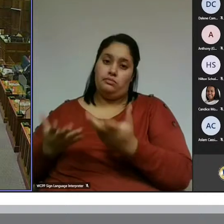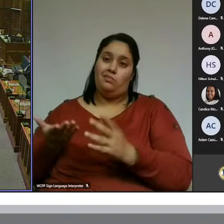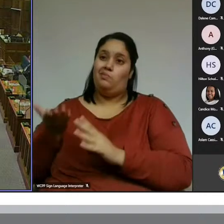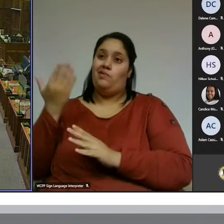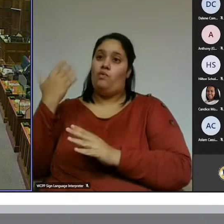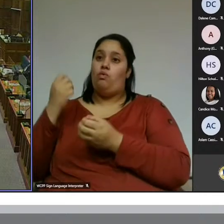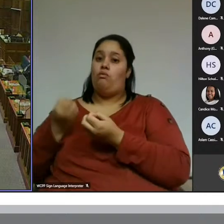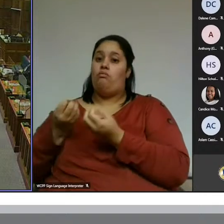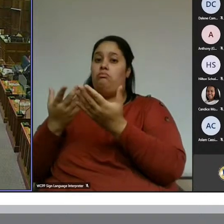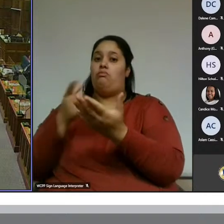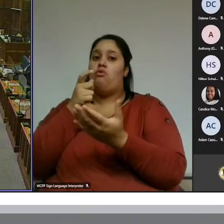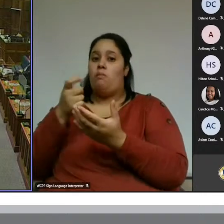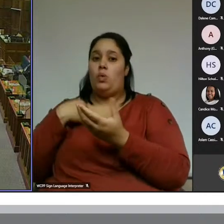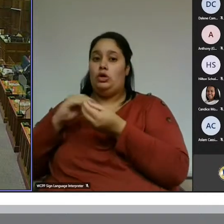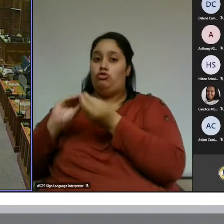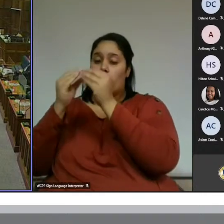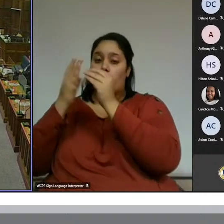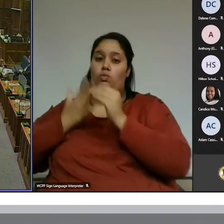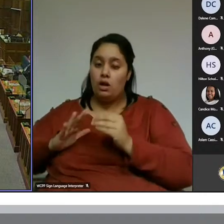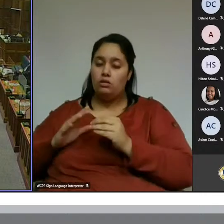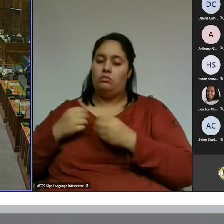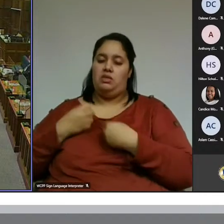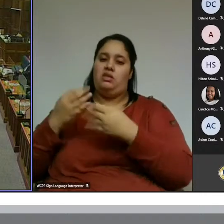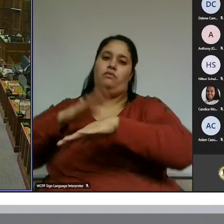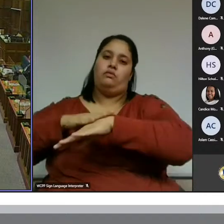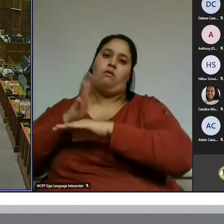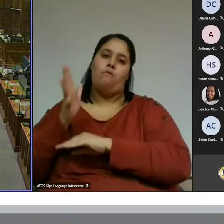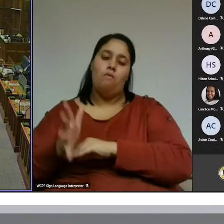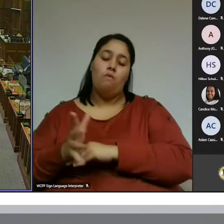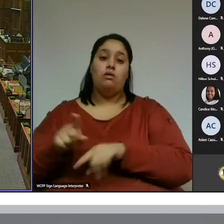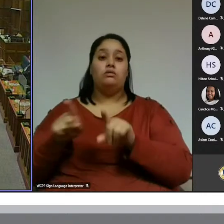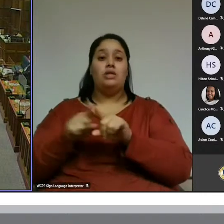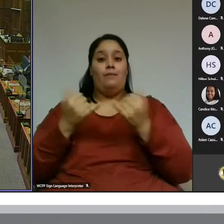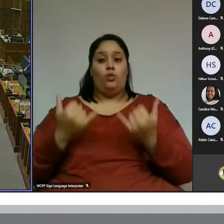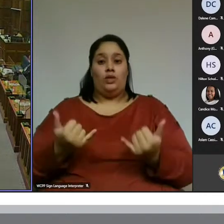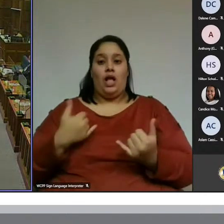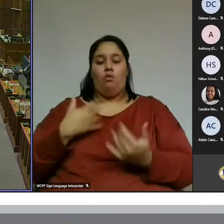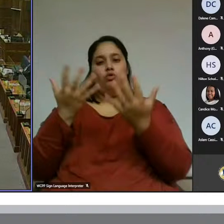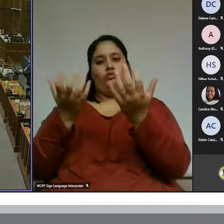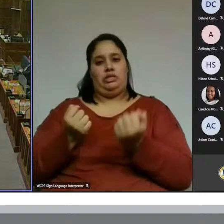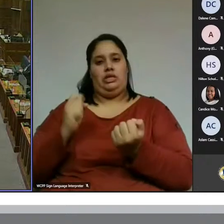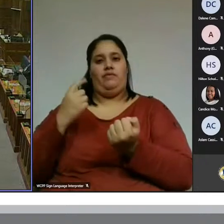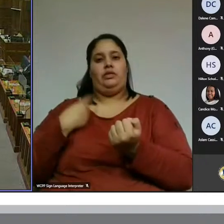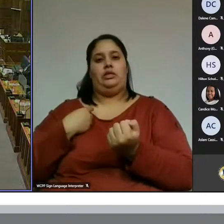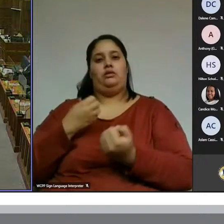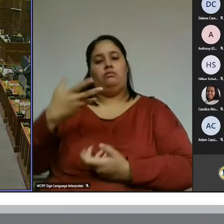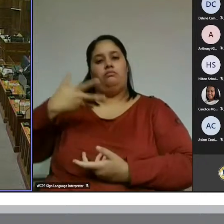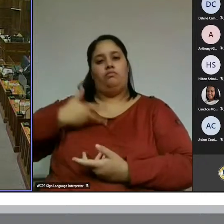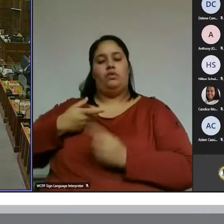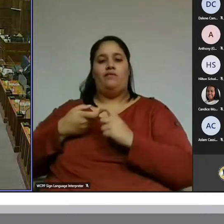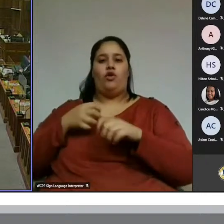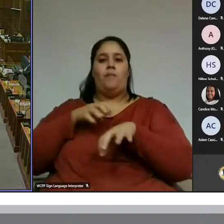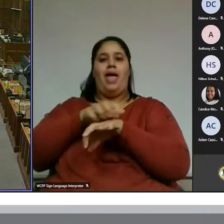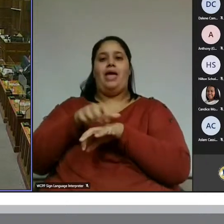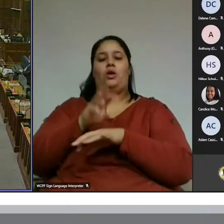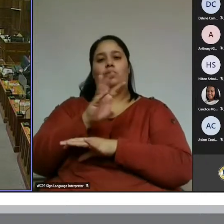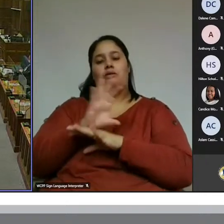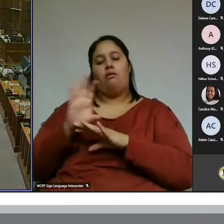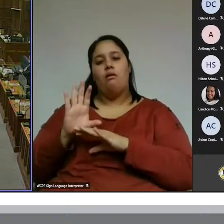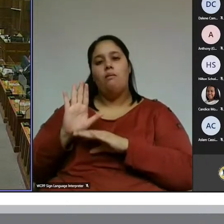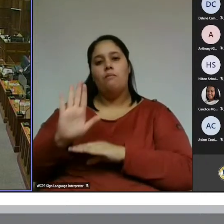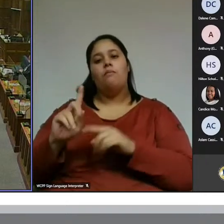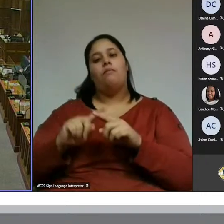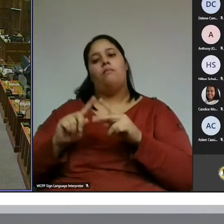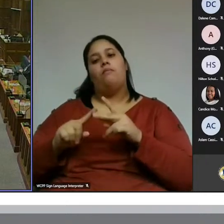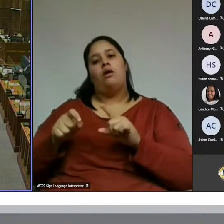past. And we have also today received a submission from Agri Western Cape. And